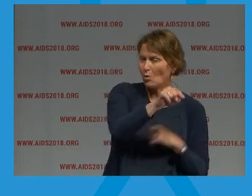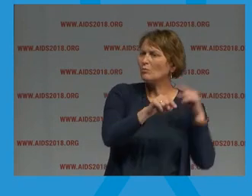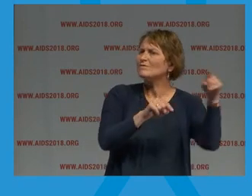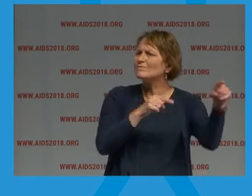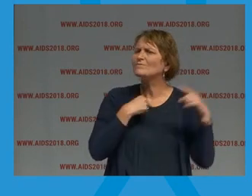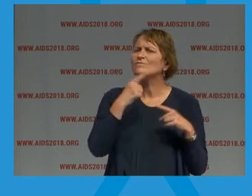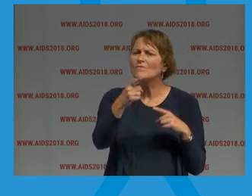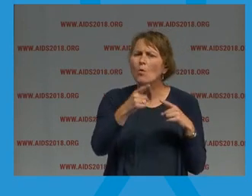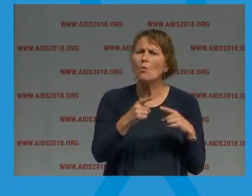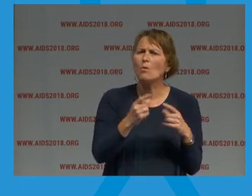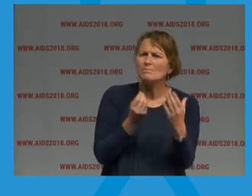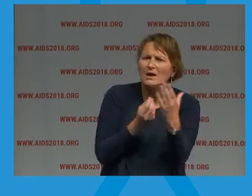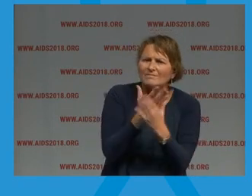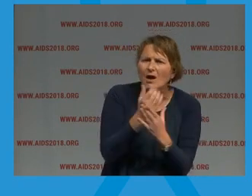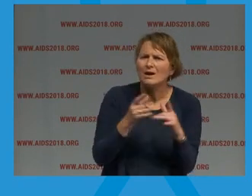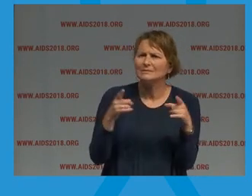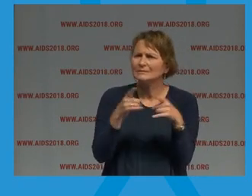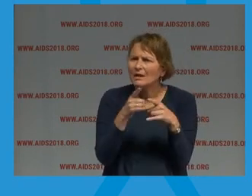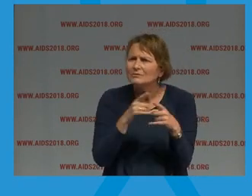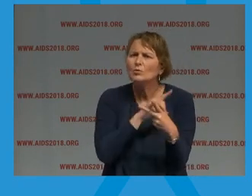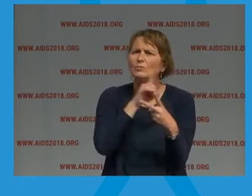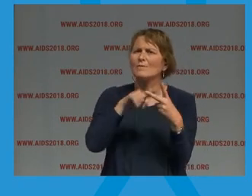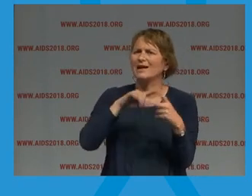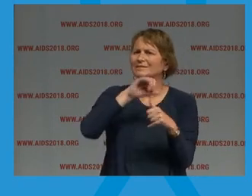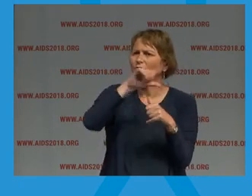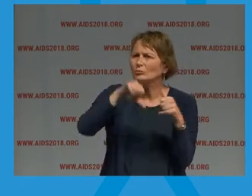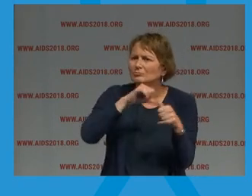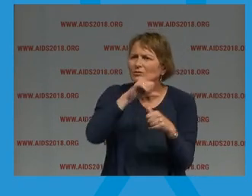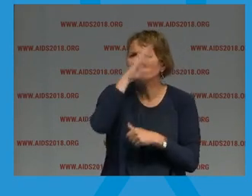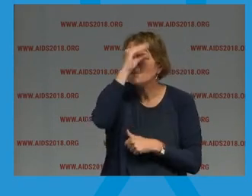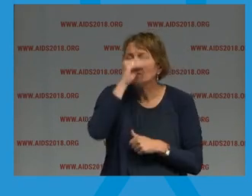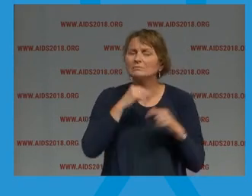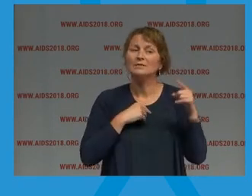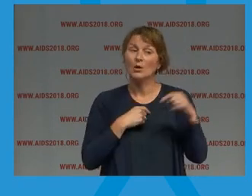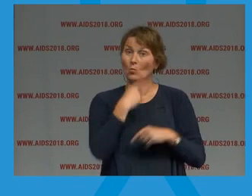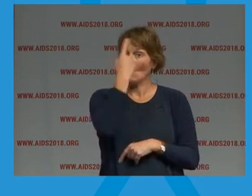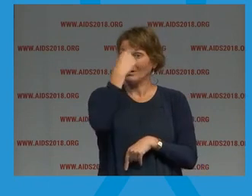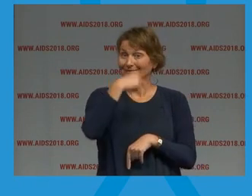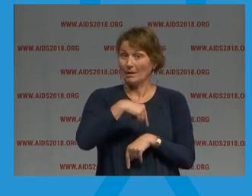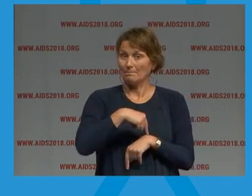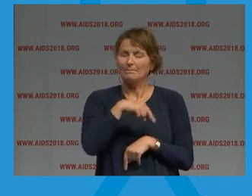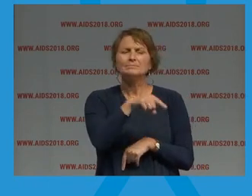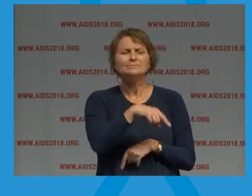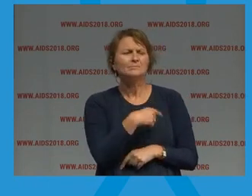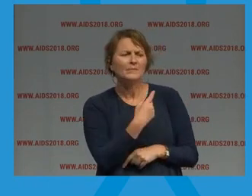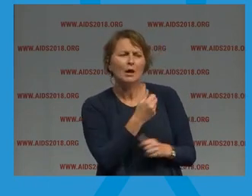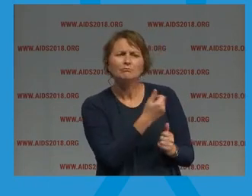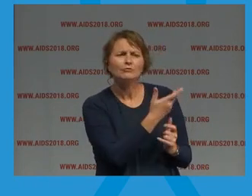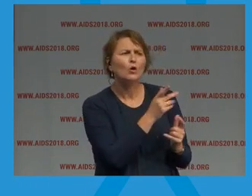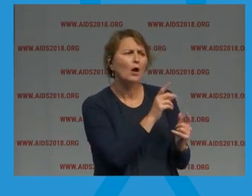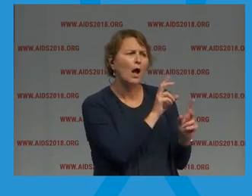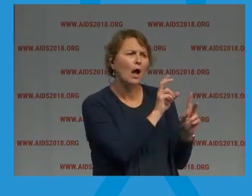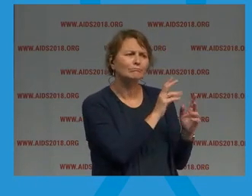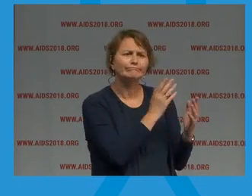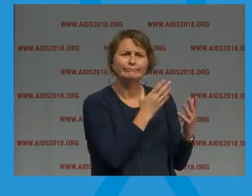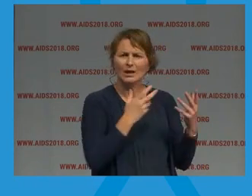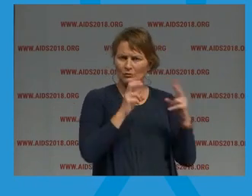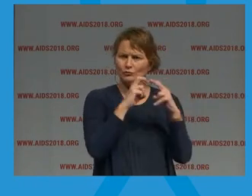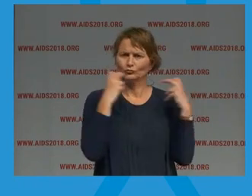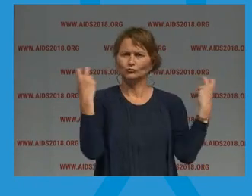circumcision. At some point, I remember having a conversation with a number of them in a circle,